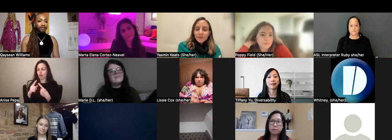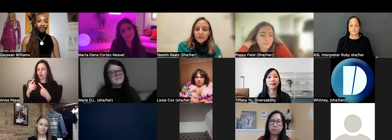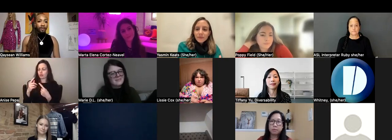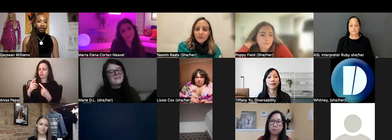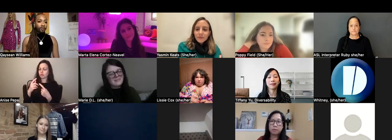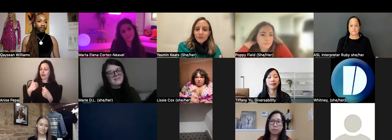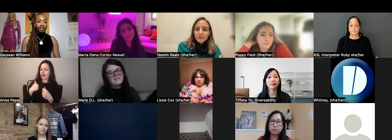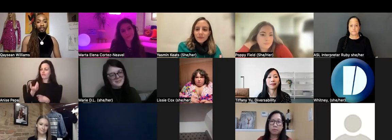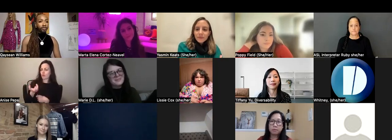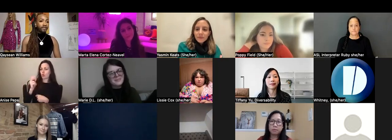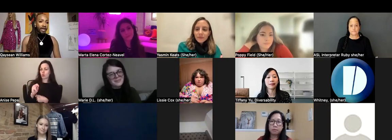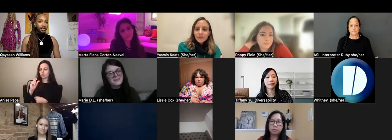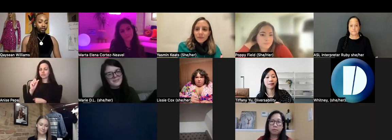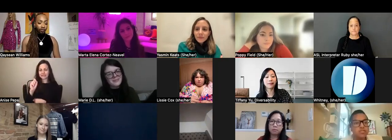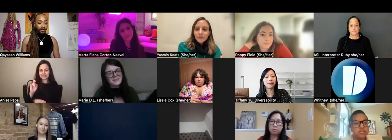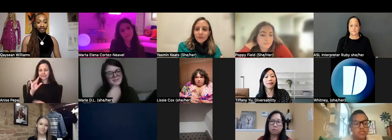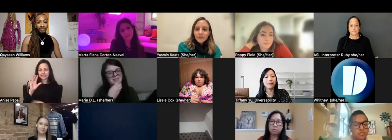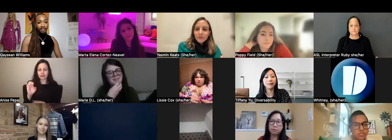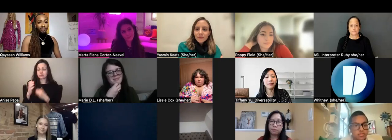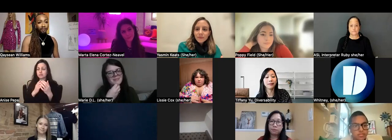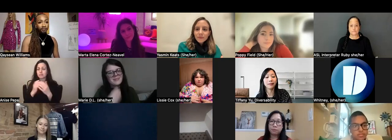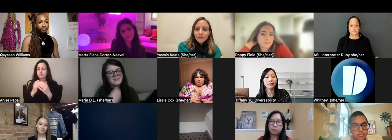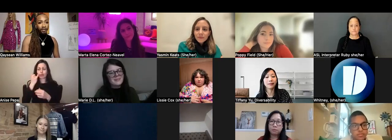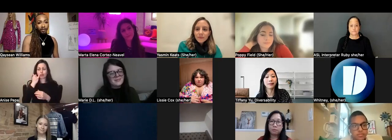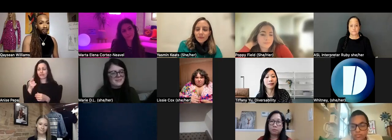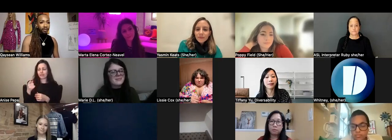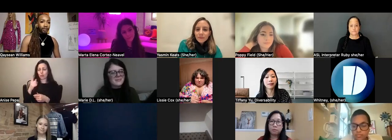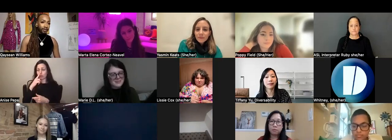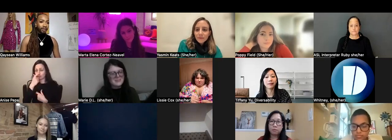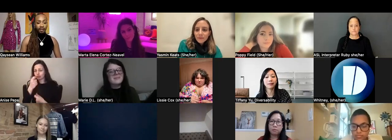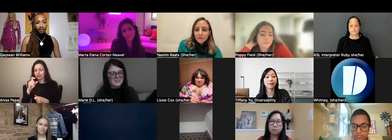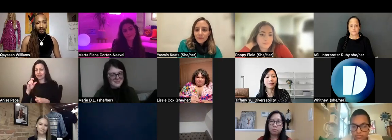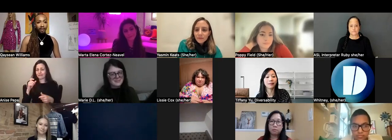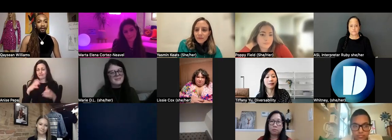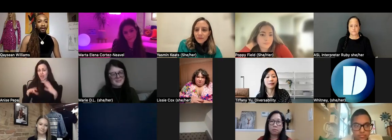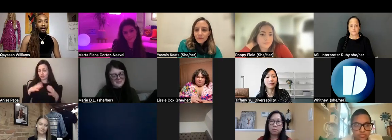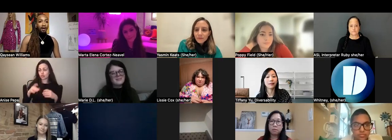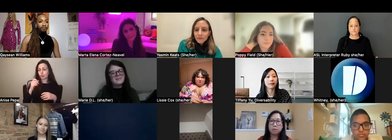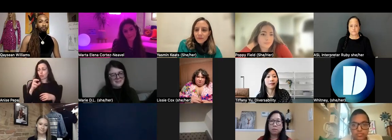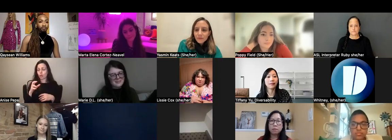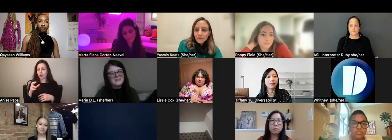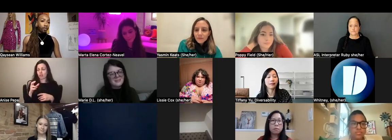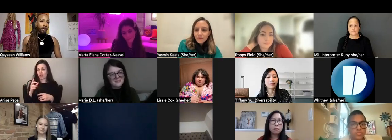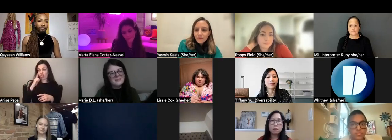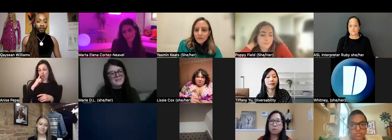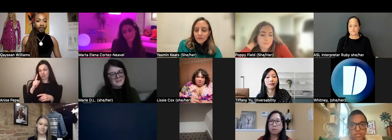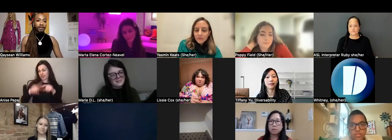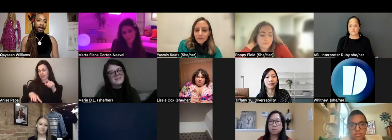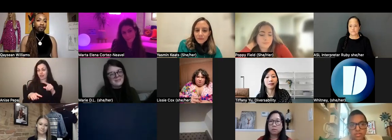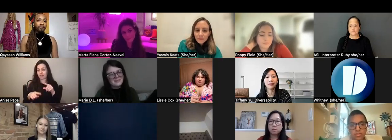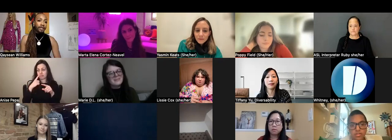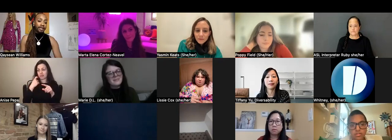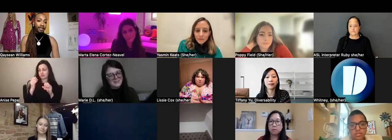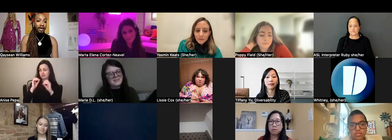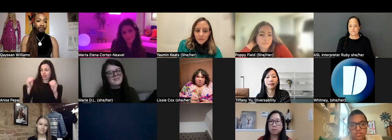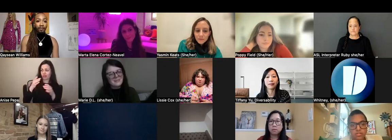And even if they weren't really interested in fashion, or they didn't think they could be, but there wasn't anything on the market for them,